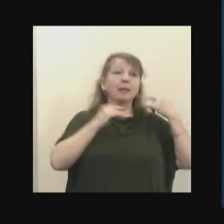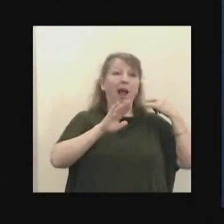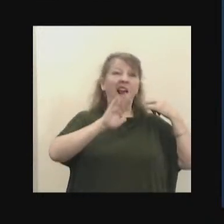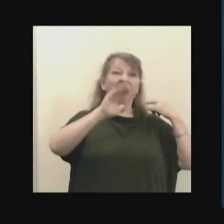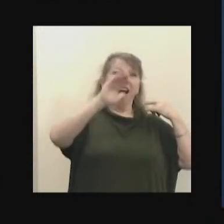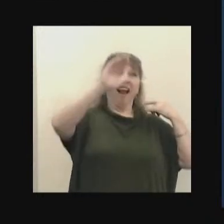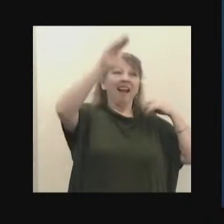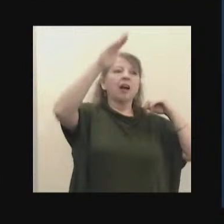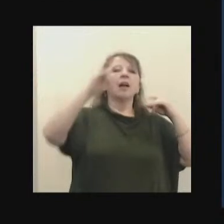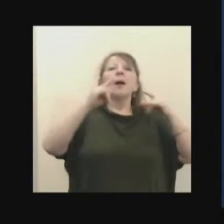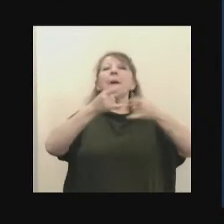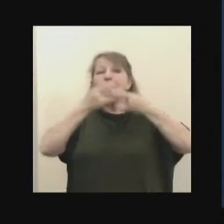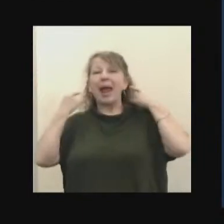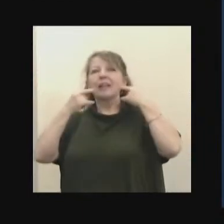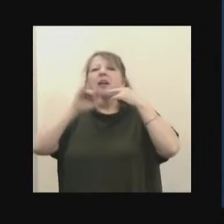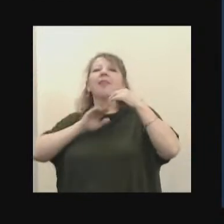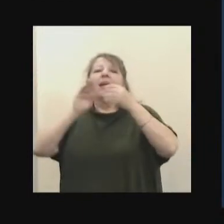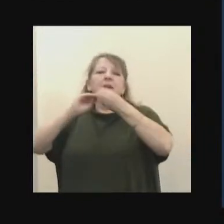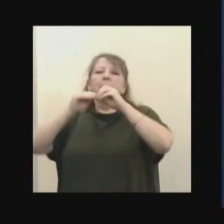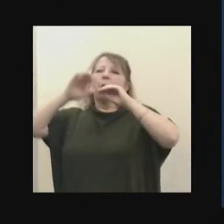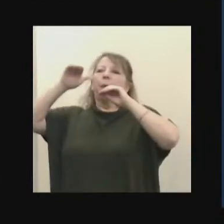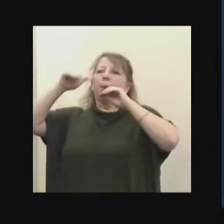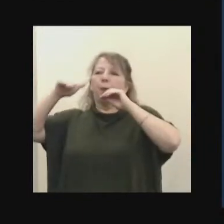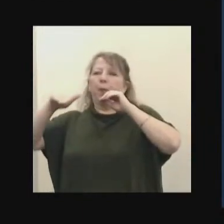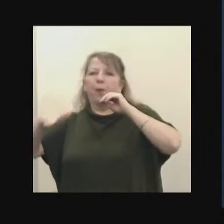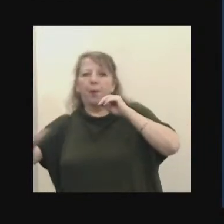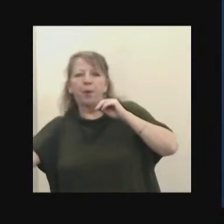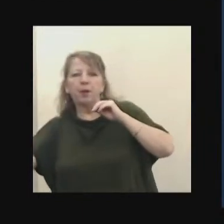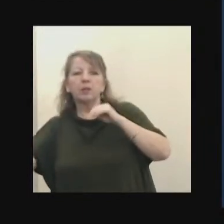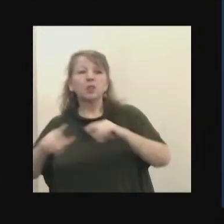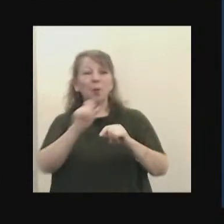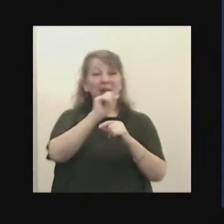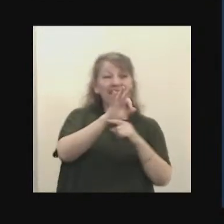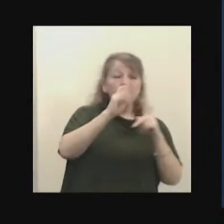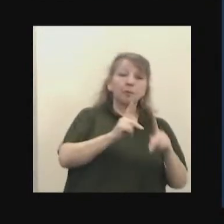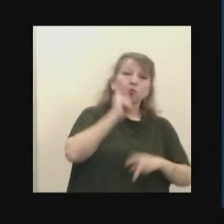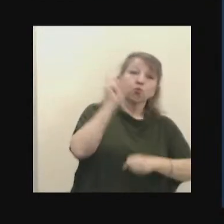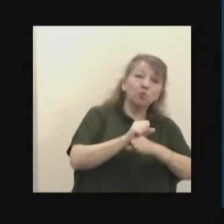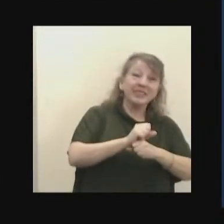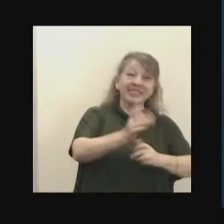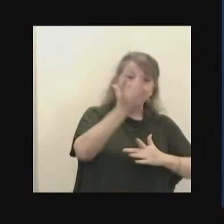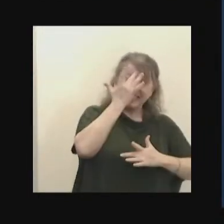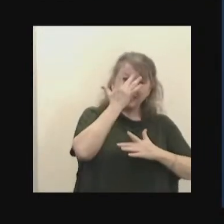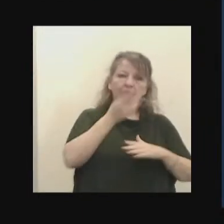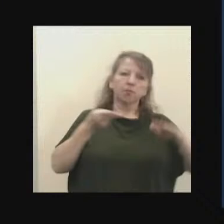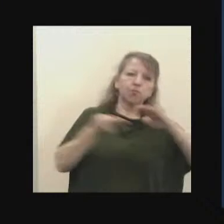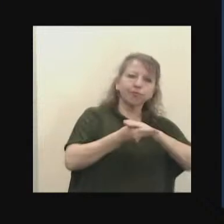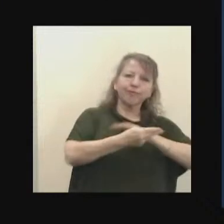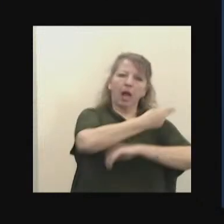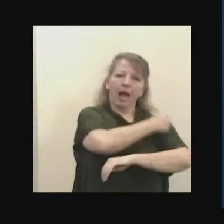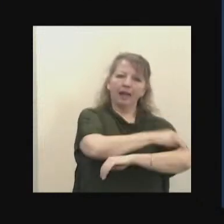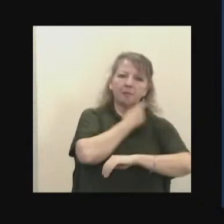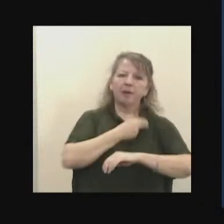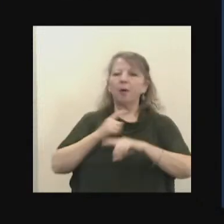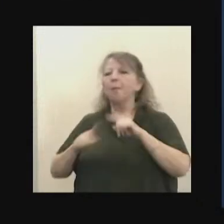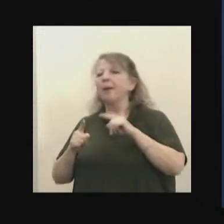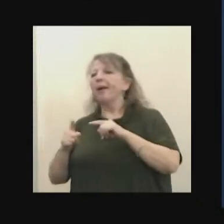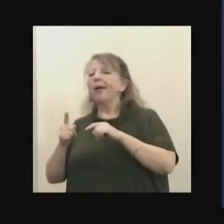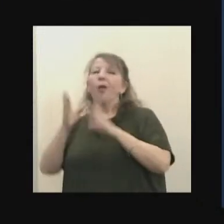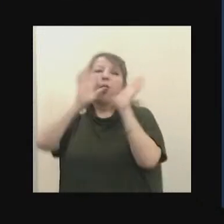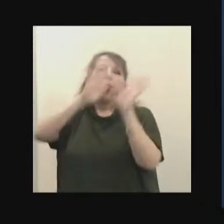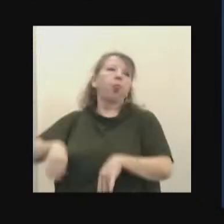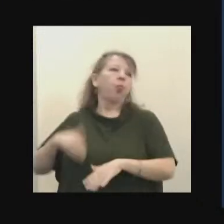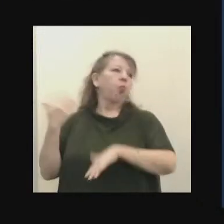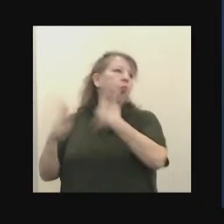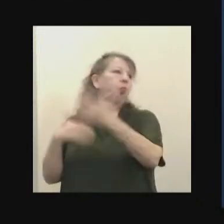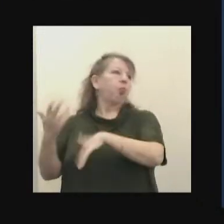beyond COVID-19 can get a hospital bed and get a care that they need. We have the power to make a change. We have the power